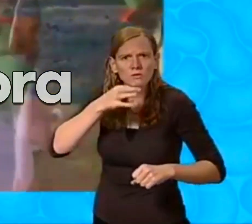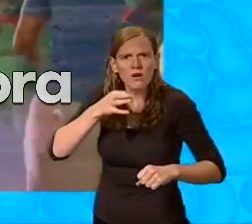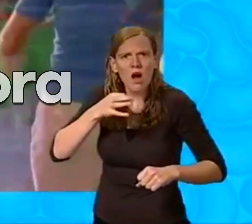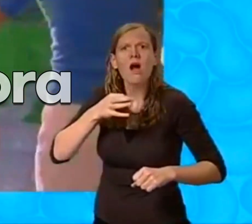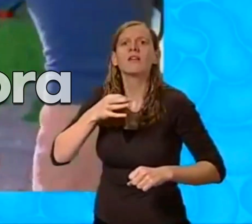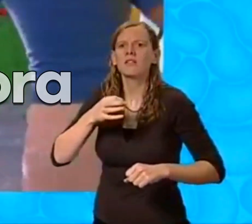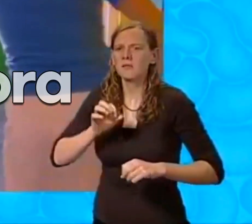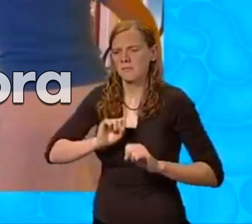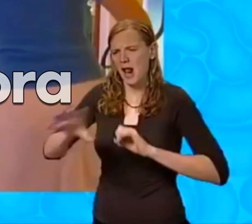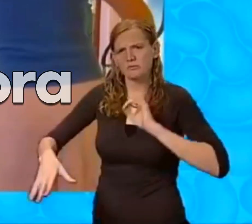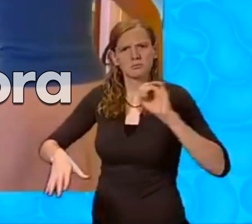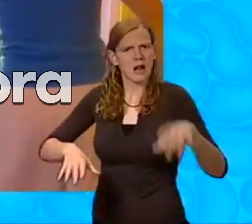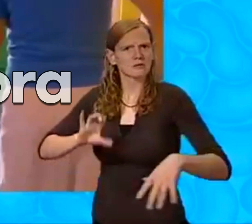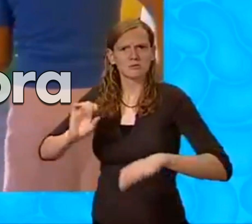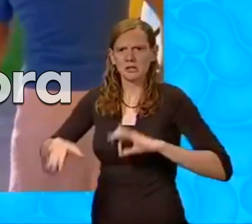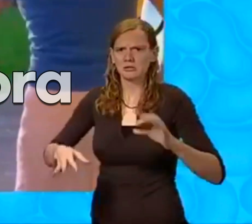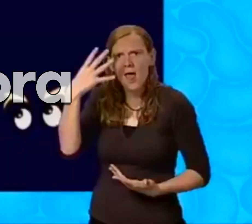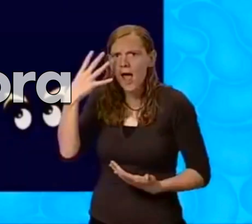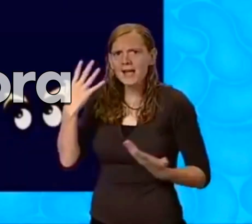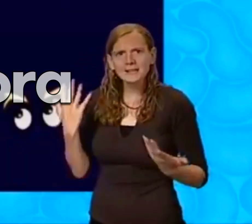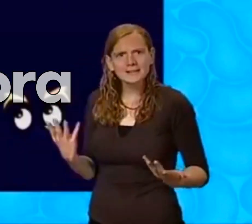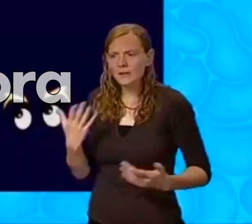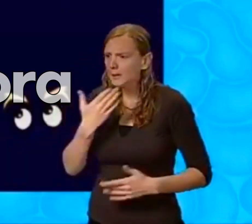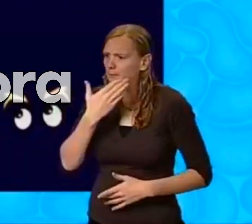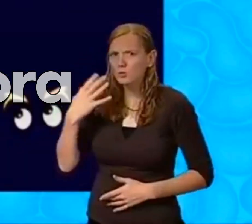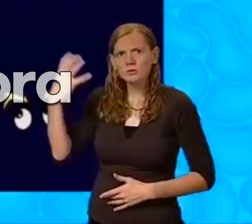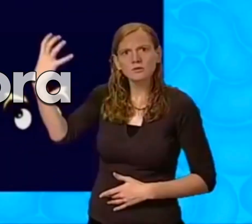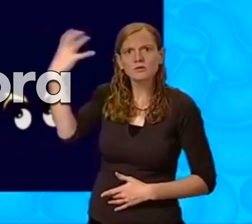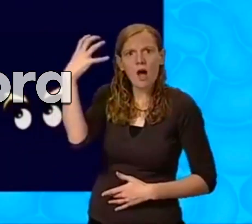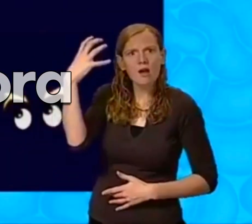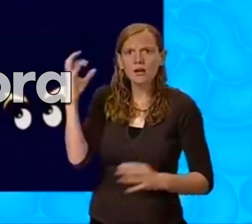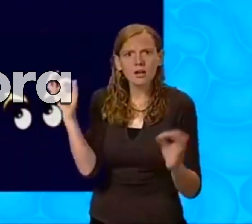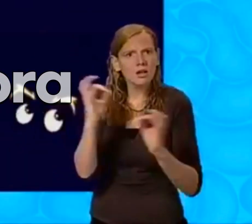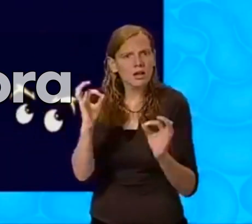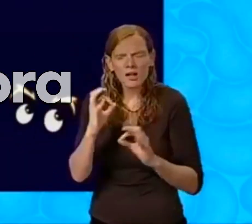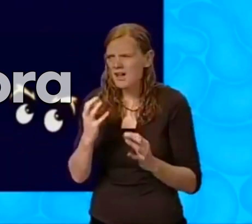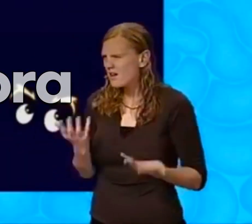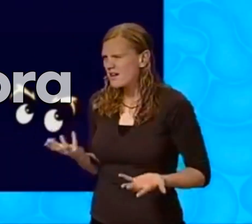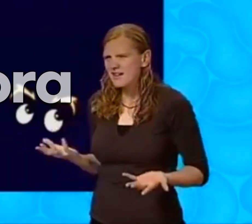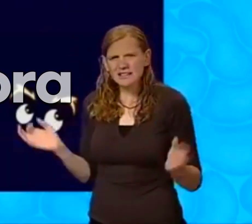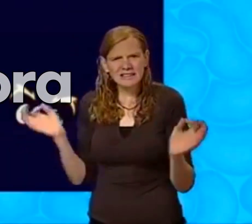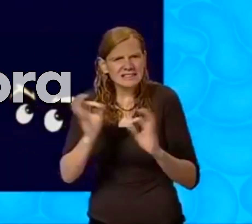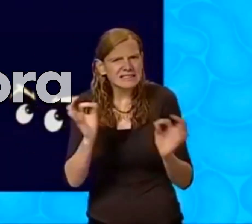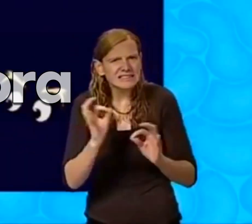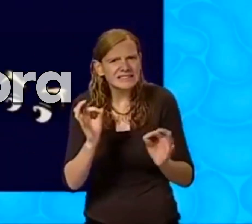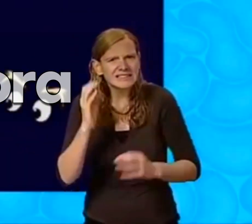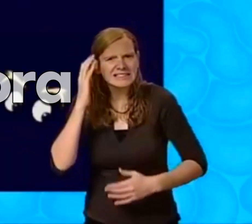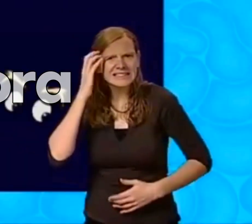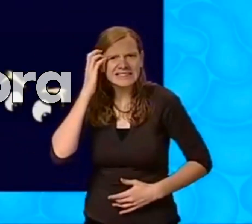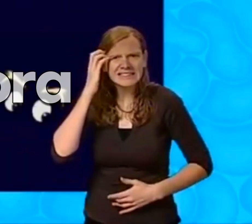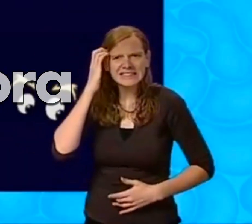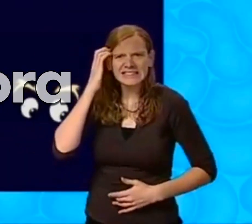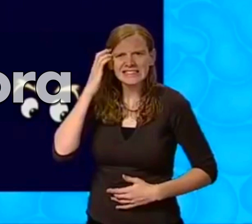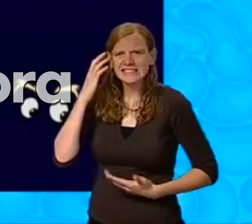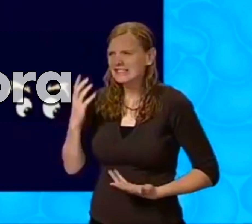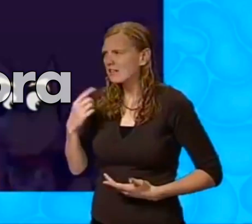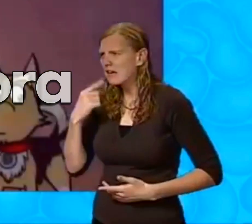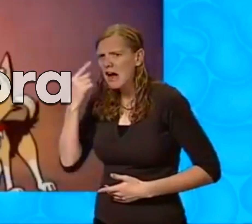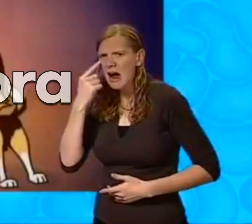was, Mum had been on at him for a week. Can't just go out. Let me switch to Lumo mode.